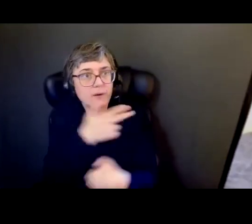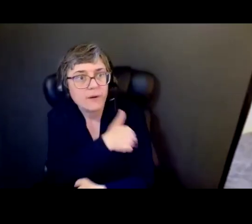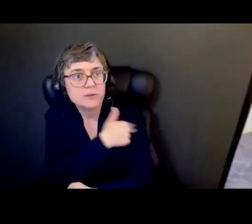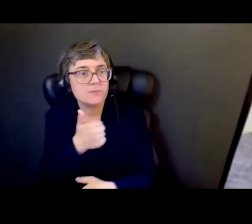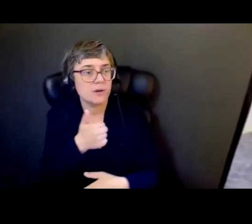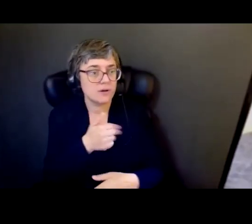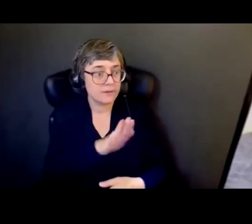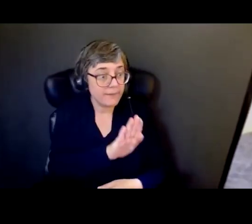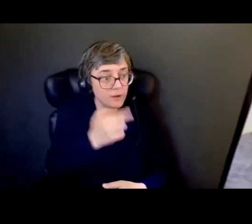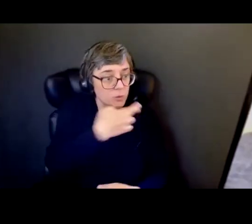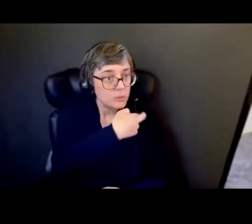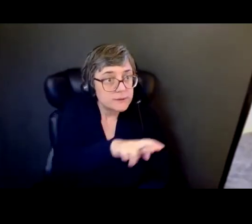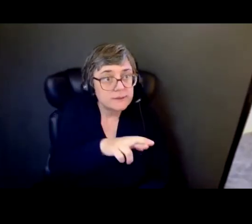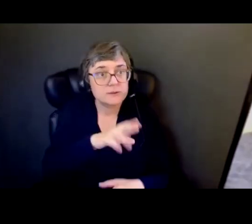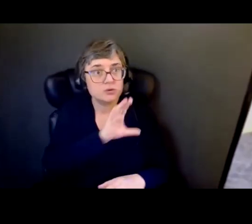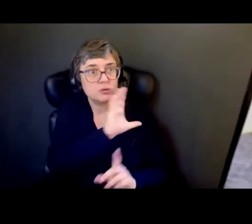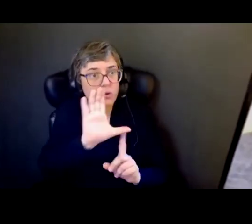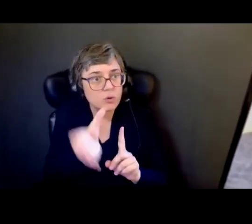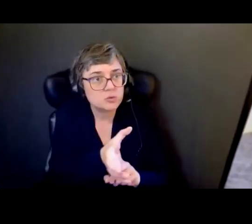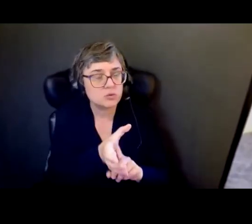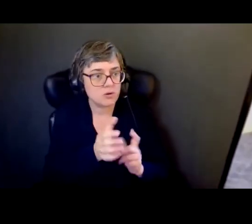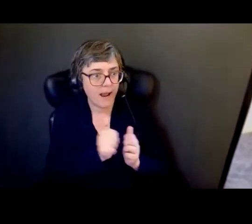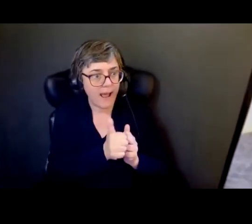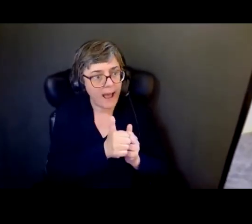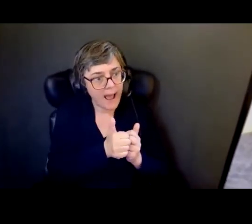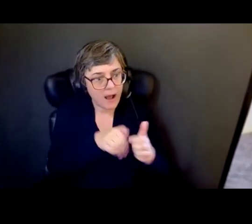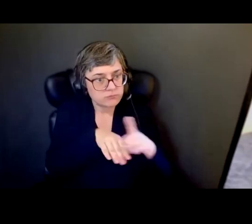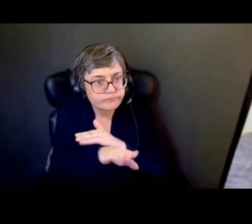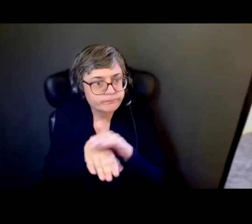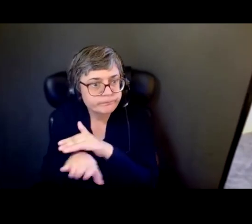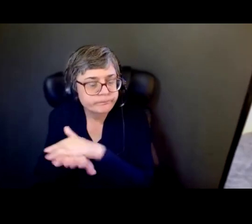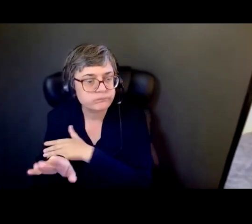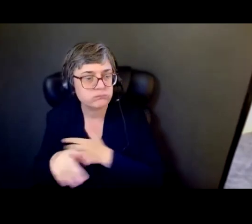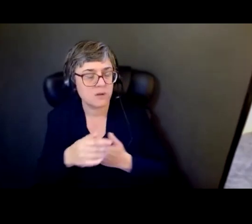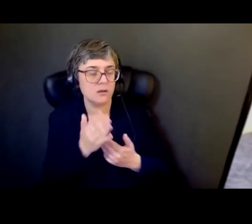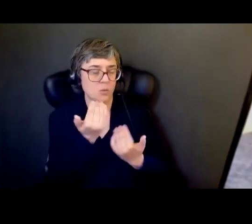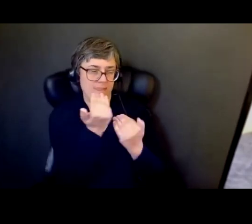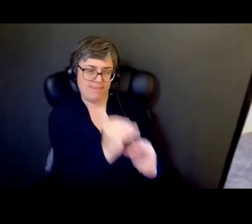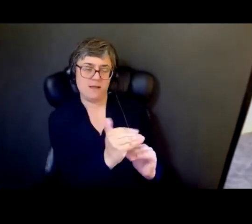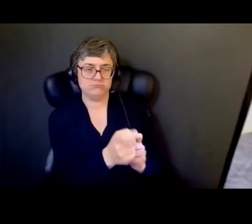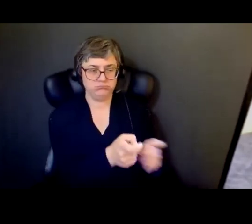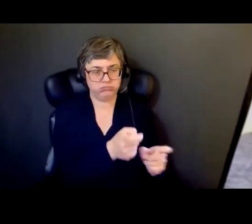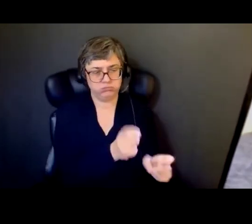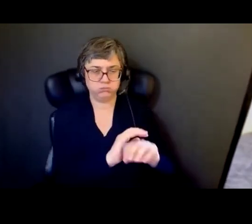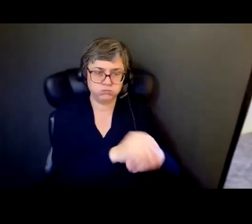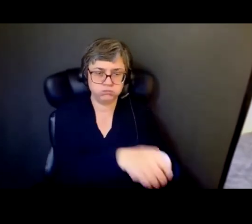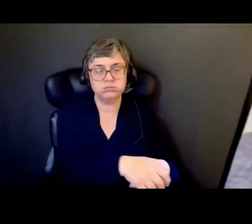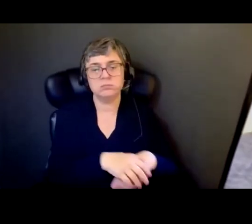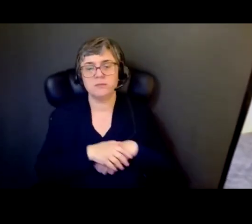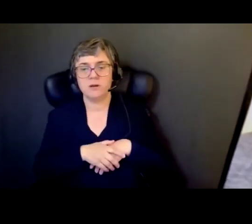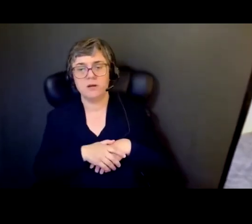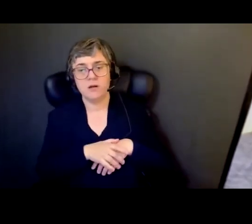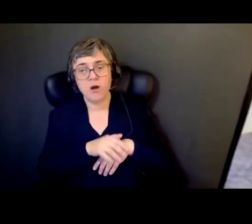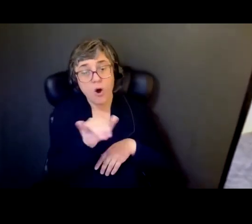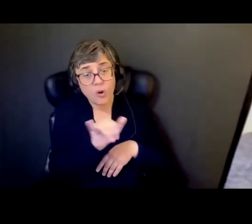and cultural communities. It also includes threatening to die by suicide or threatening to